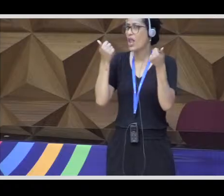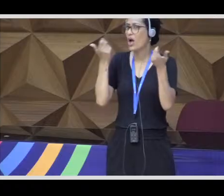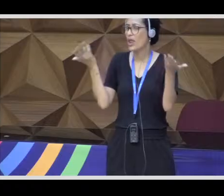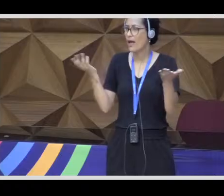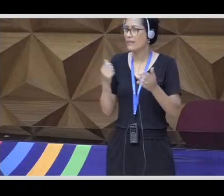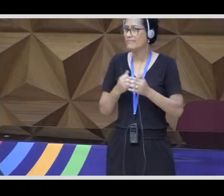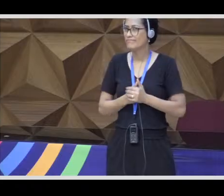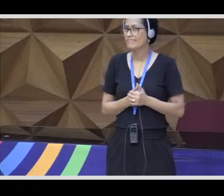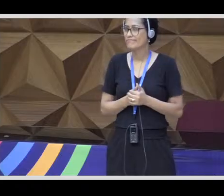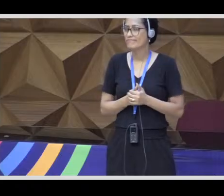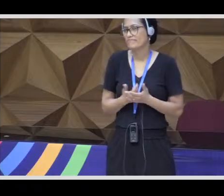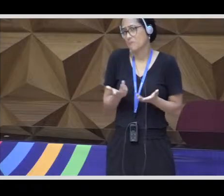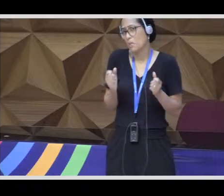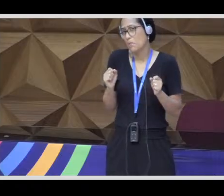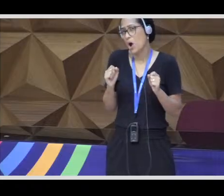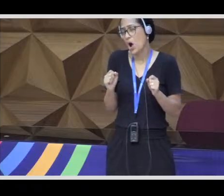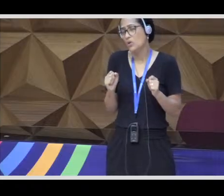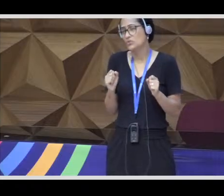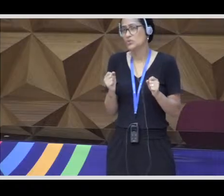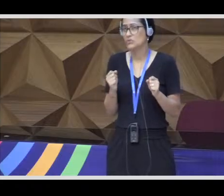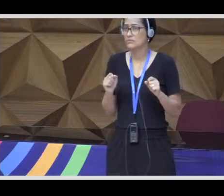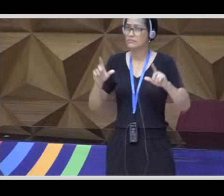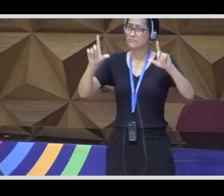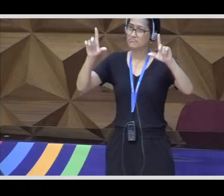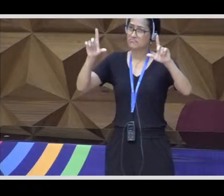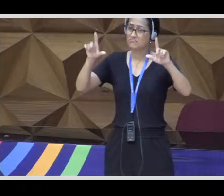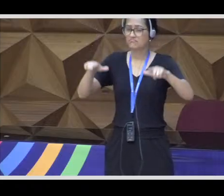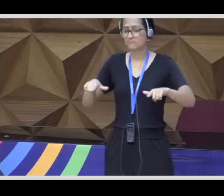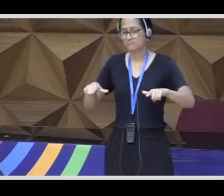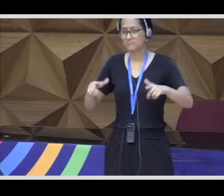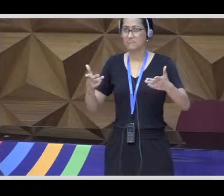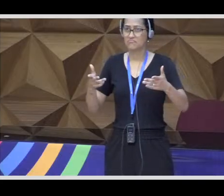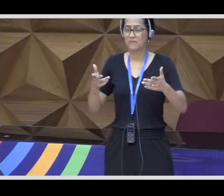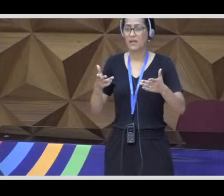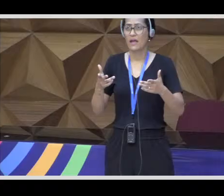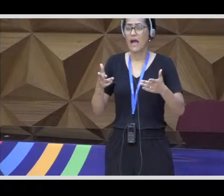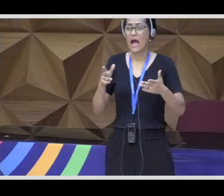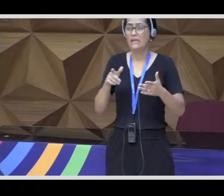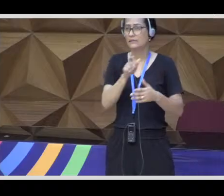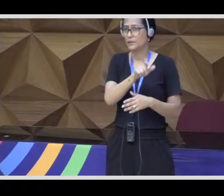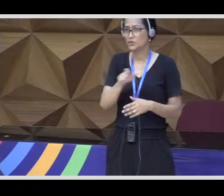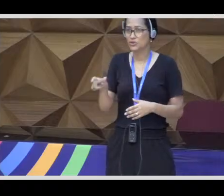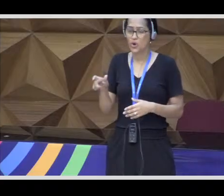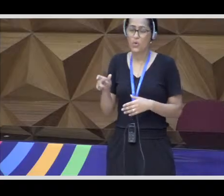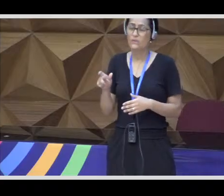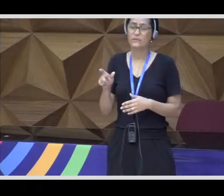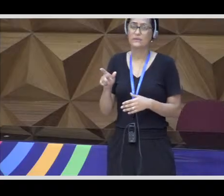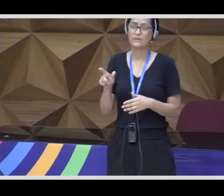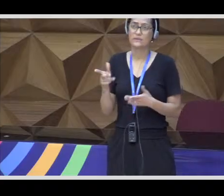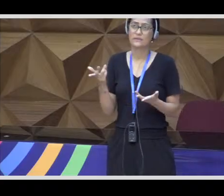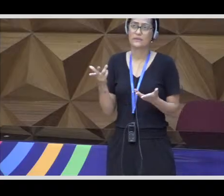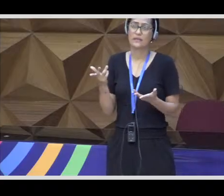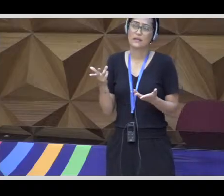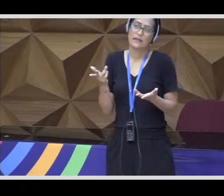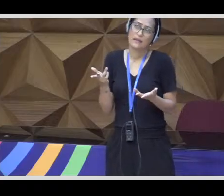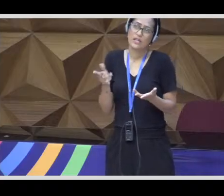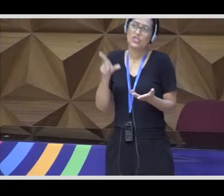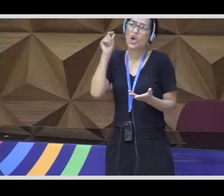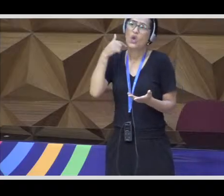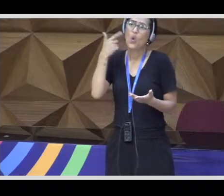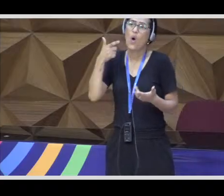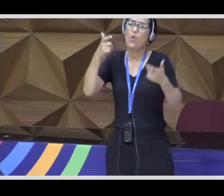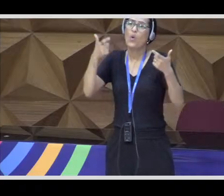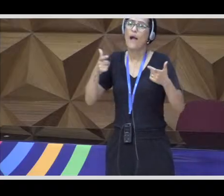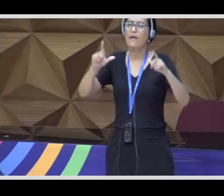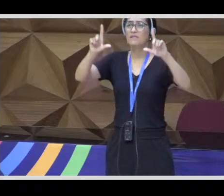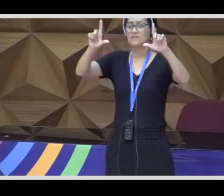didn't want to do that. They had places that they would like to put it and that they wouldn't like to put it. So developing any system like